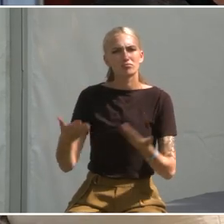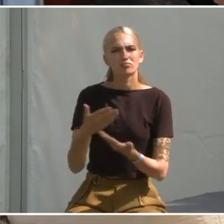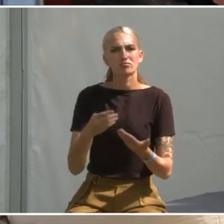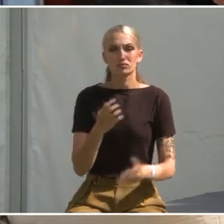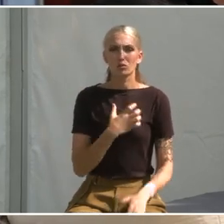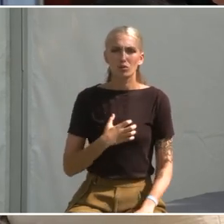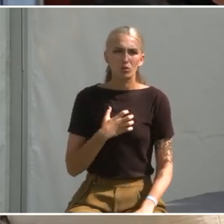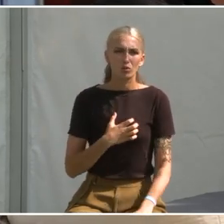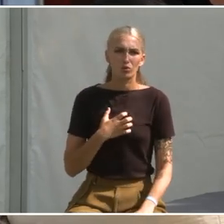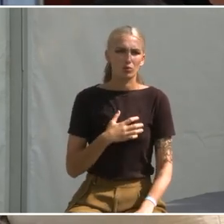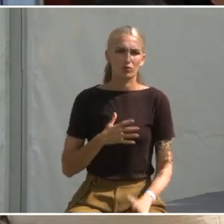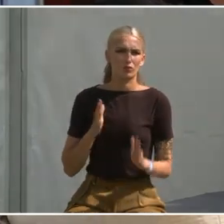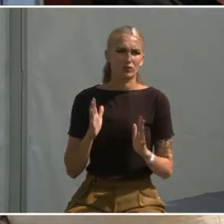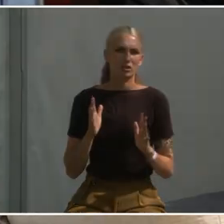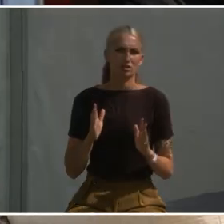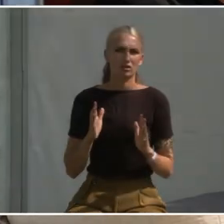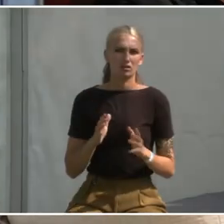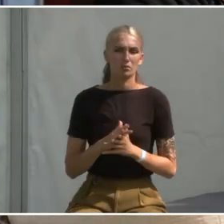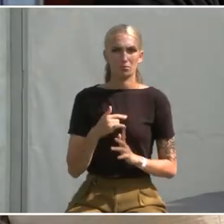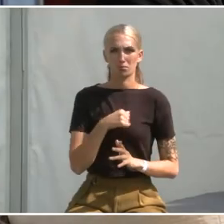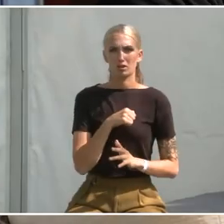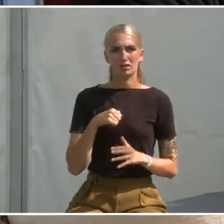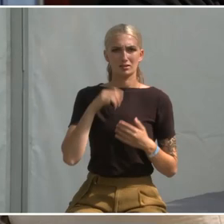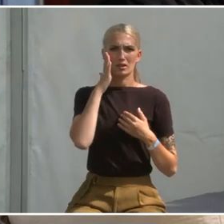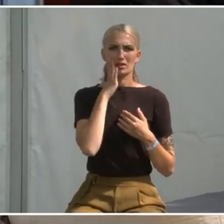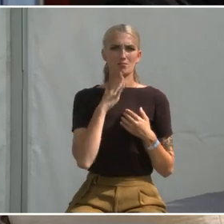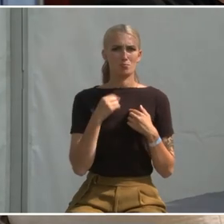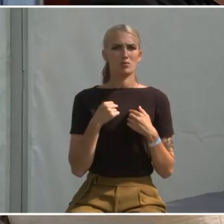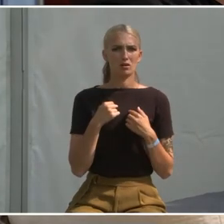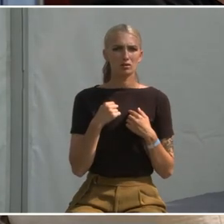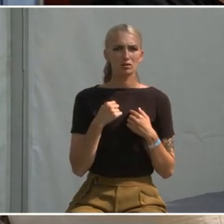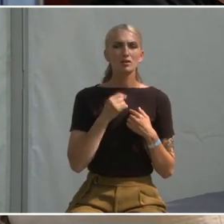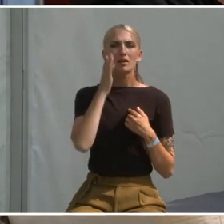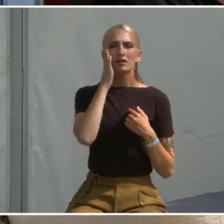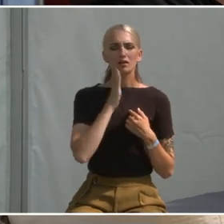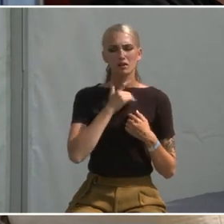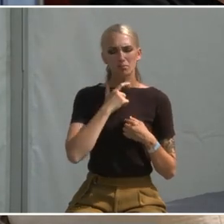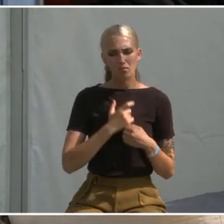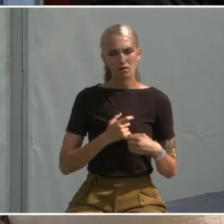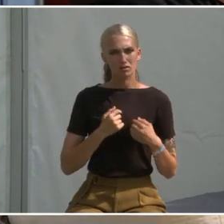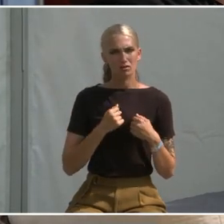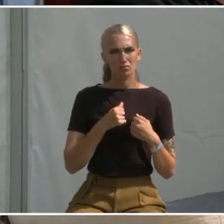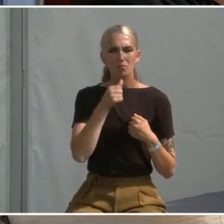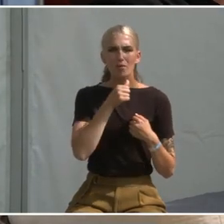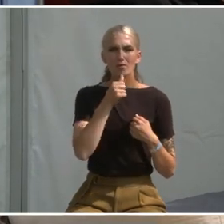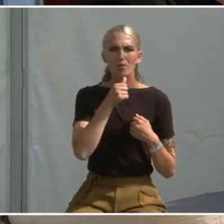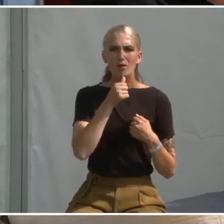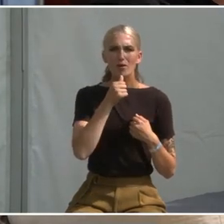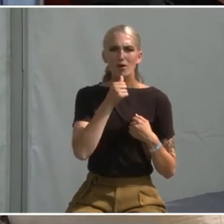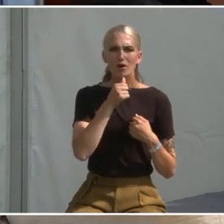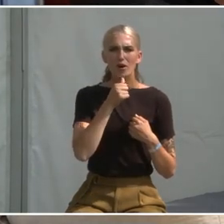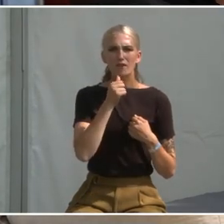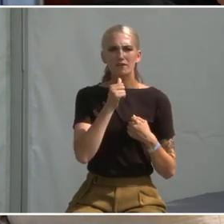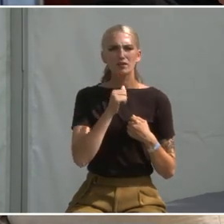important that I'm a parent myself, so as a parent, I'm trying to model actually healthy